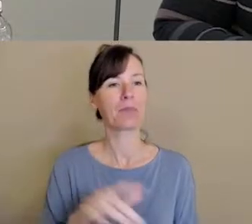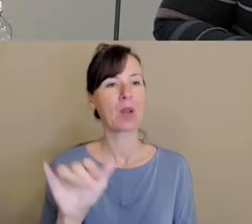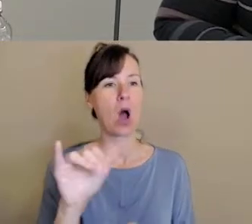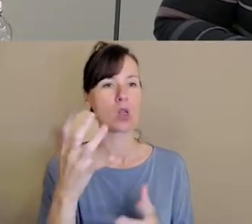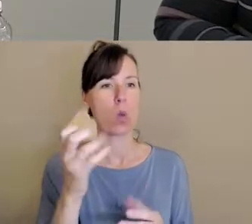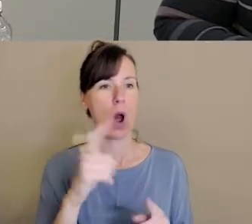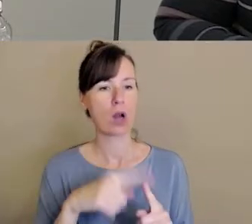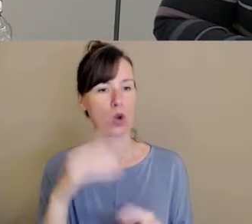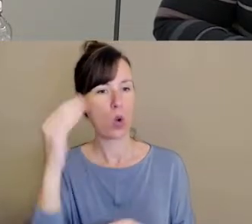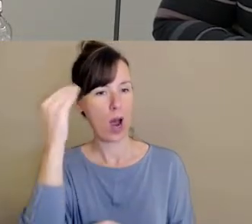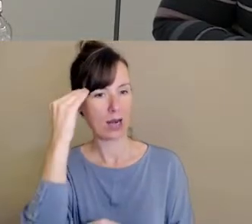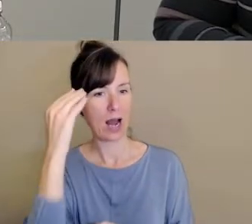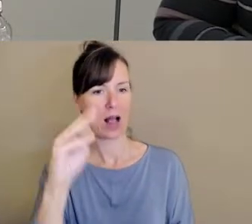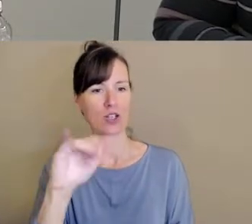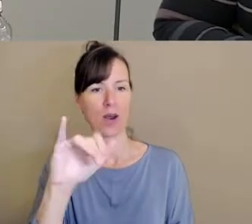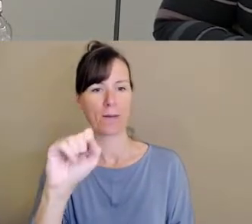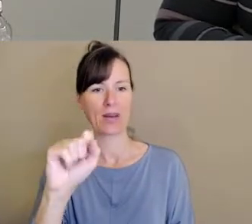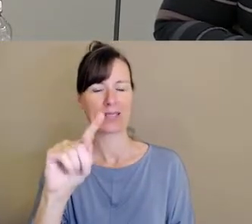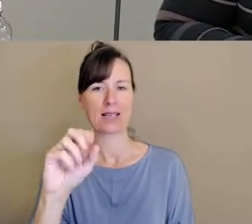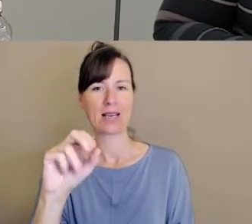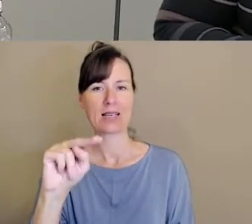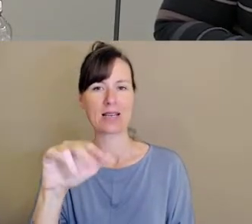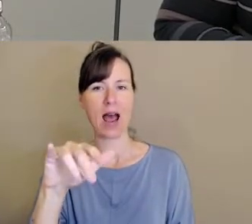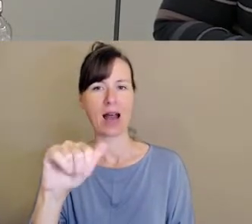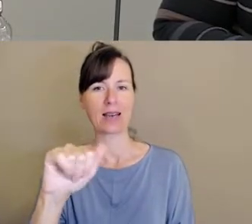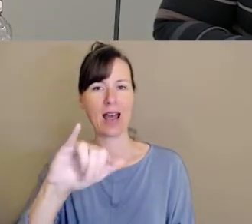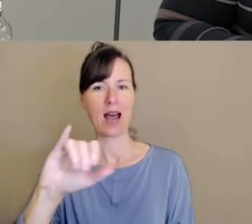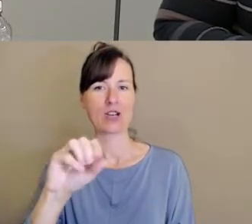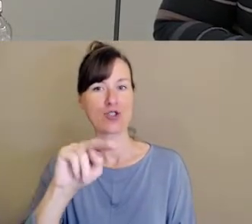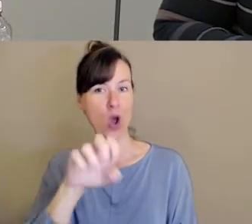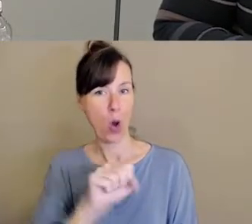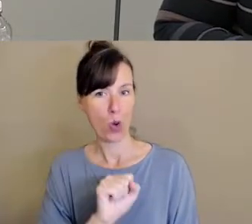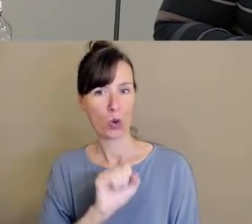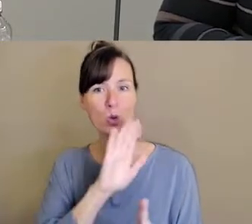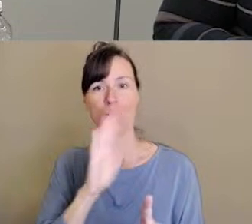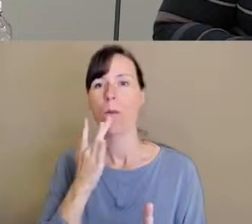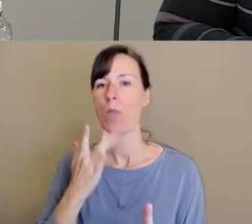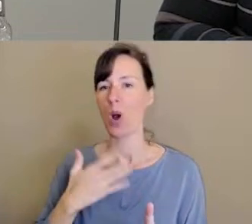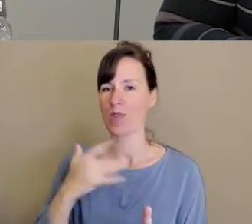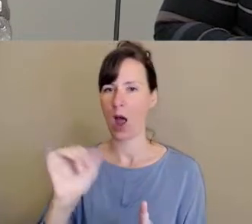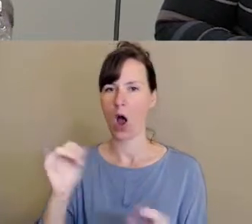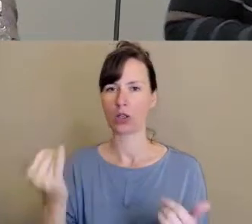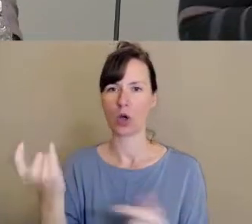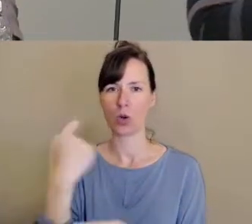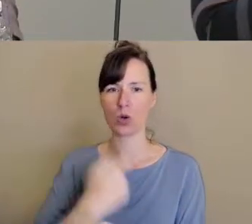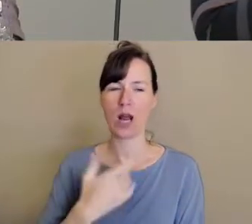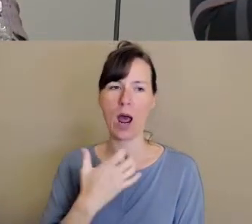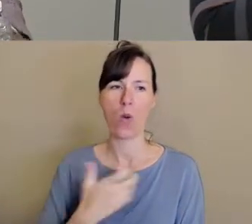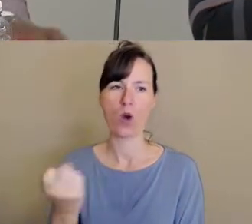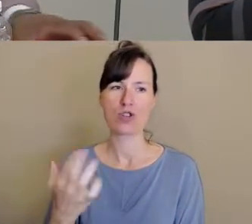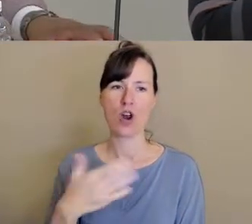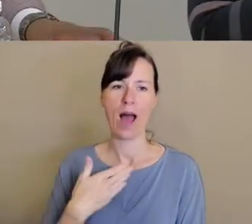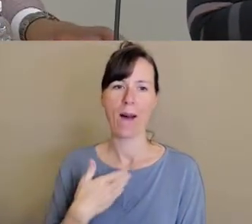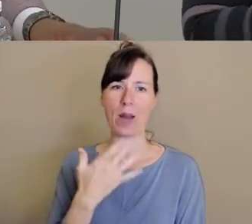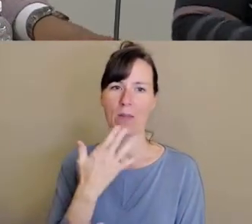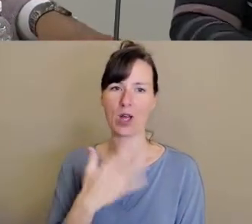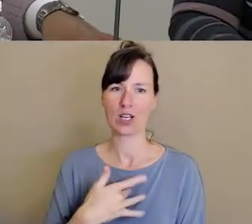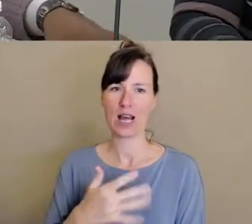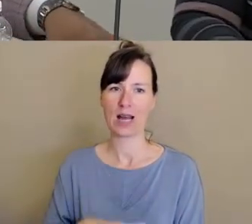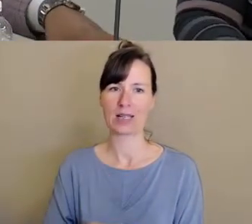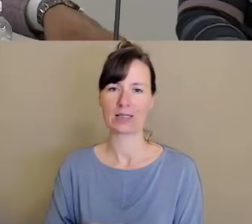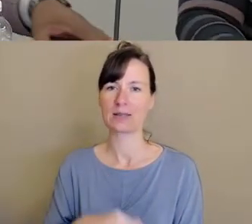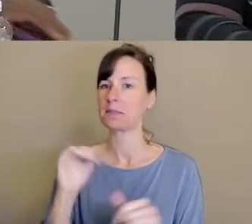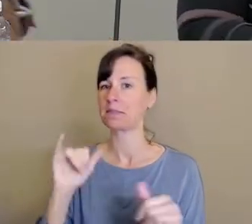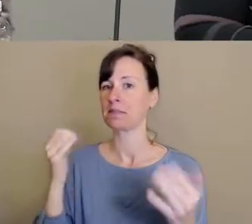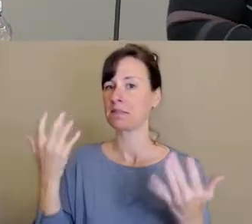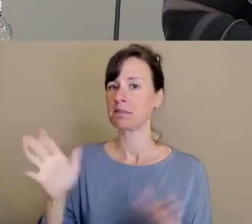Miss Tanya Jones, whose birthday is also today, and we wish her a happy birthday. Mayor and Council, that concludes my report.